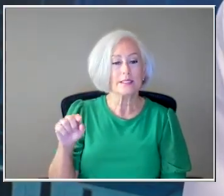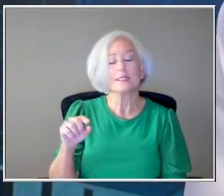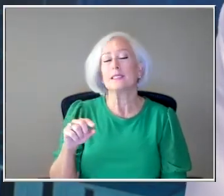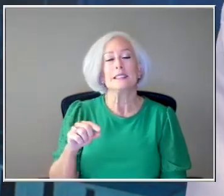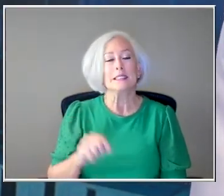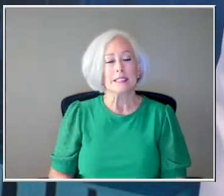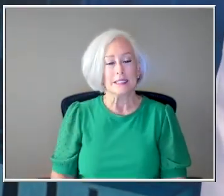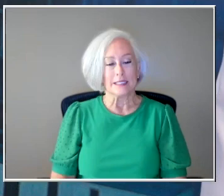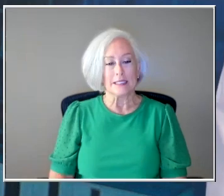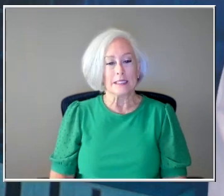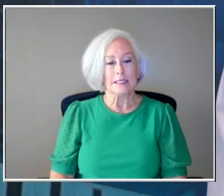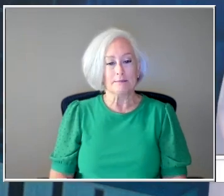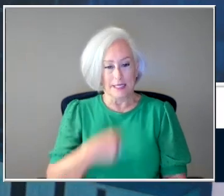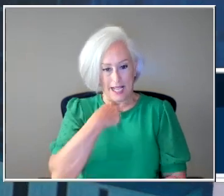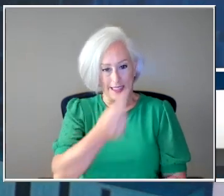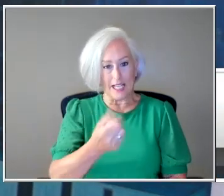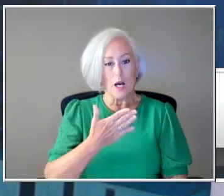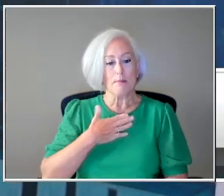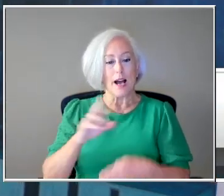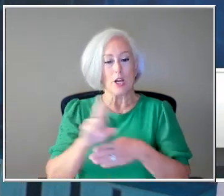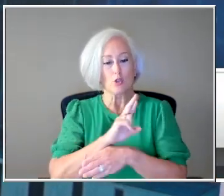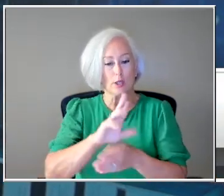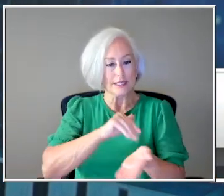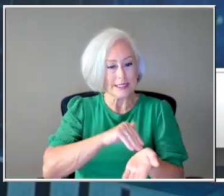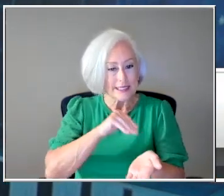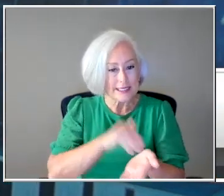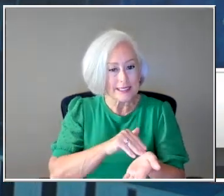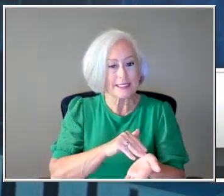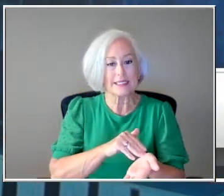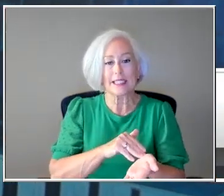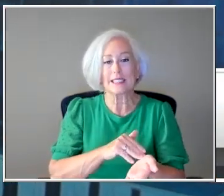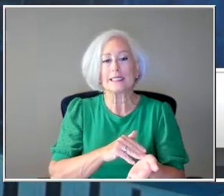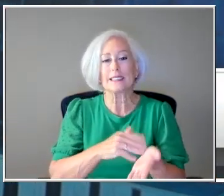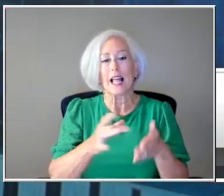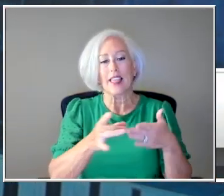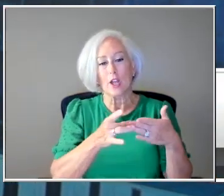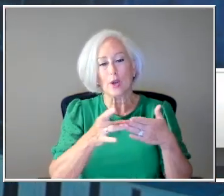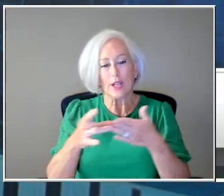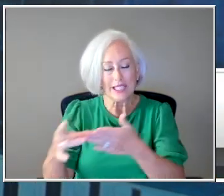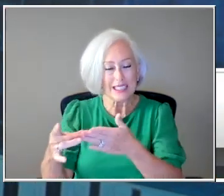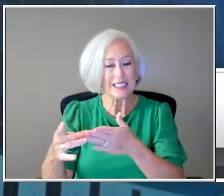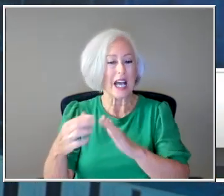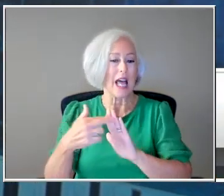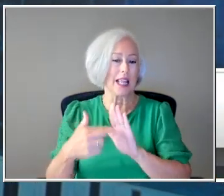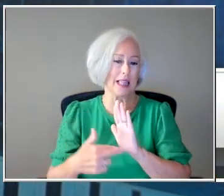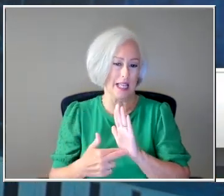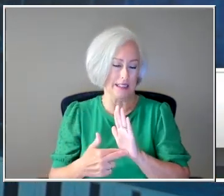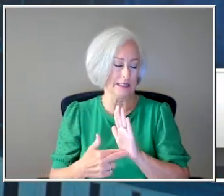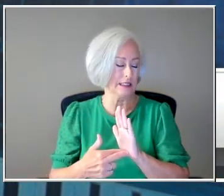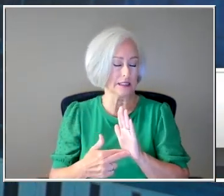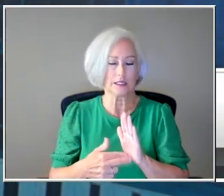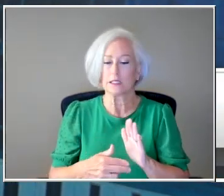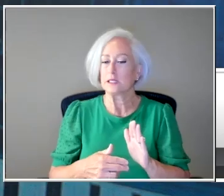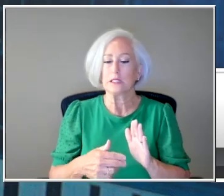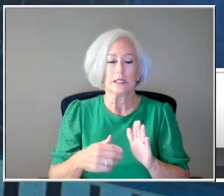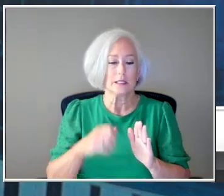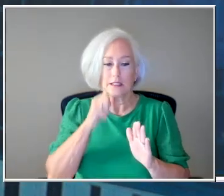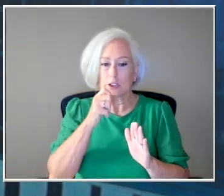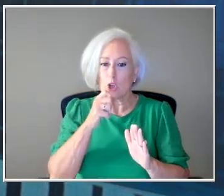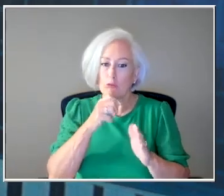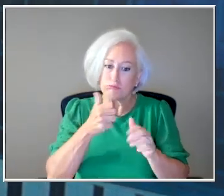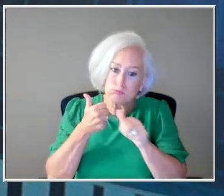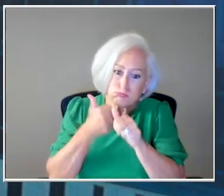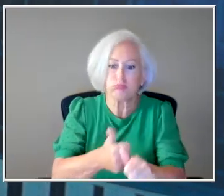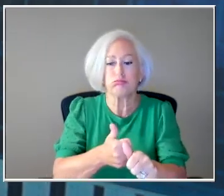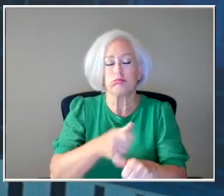students and fellows, they're to guide you, not to dictate to you. They're guidelines. And every patient is separate from anything else, and you have to dictate by that patient,